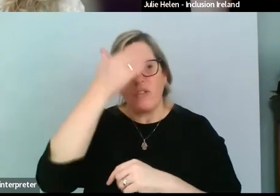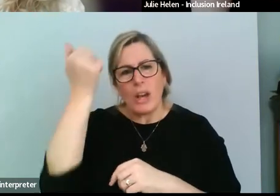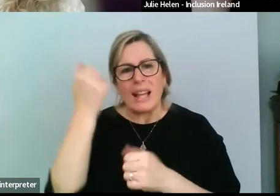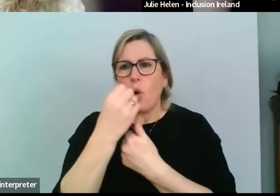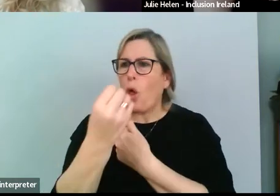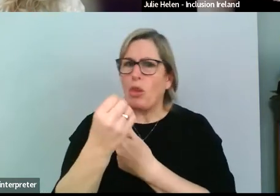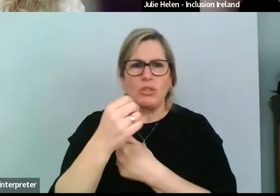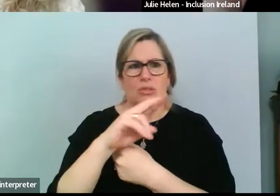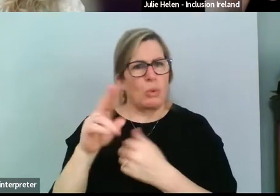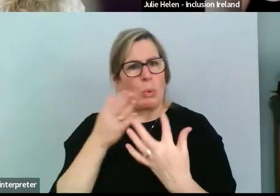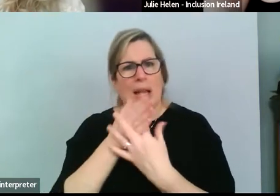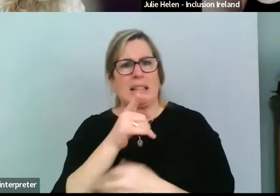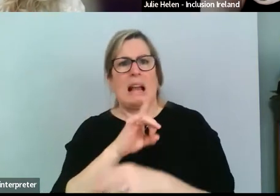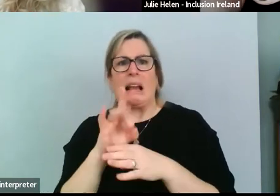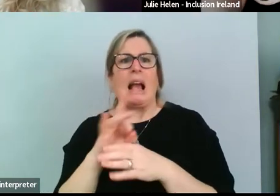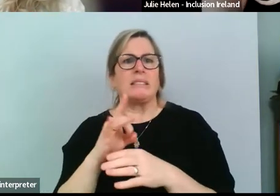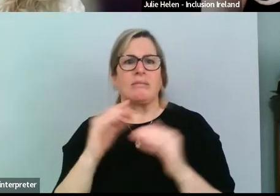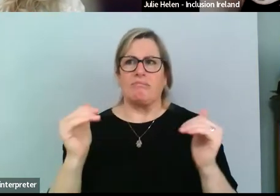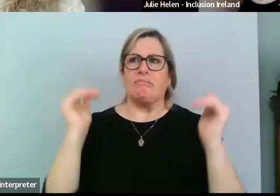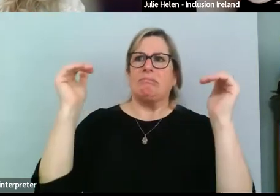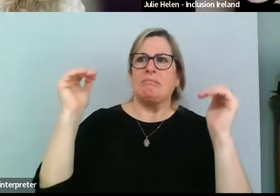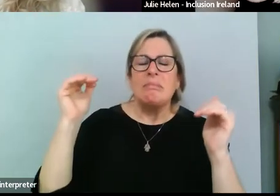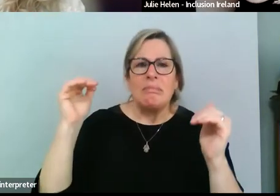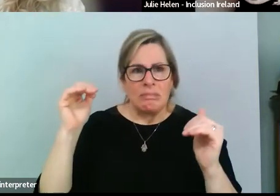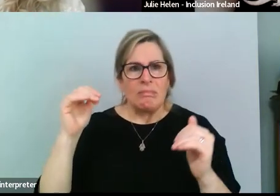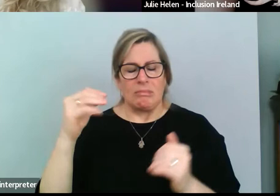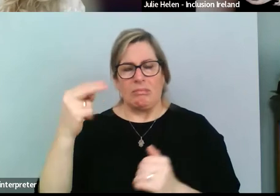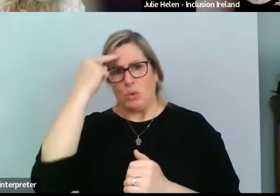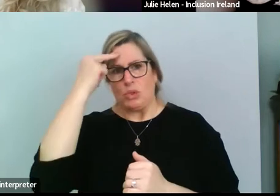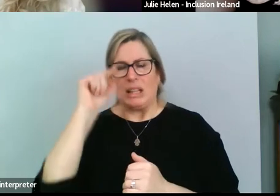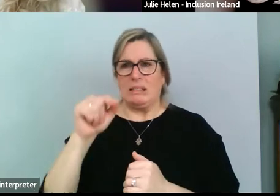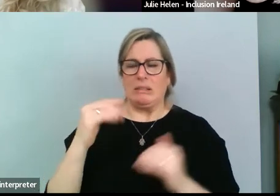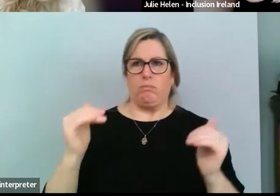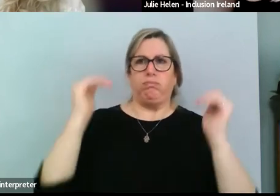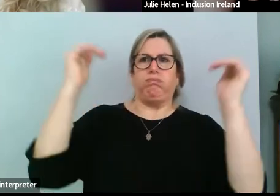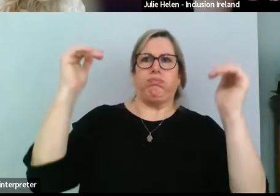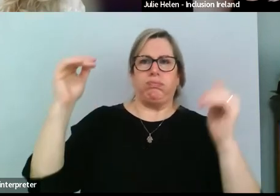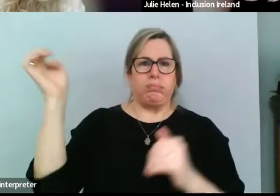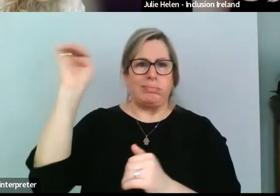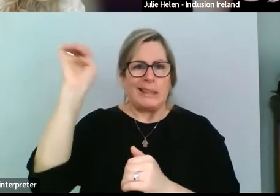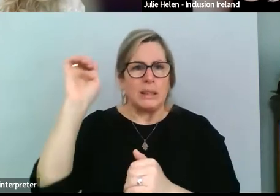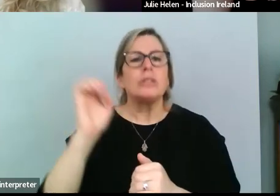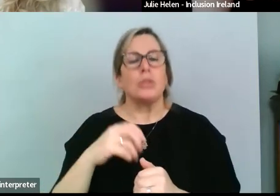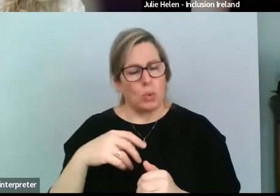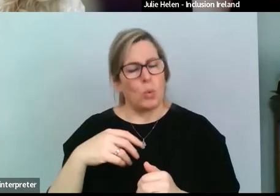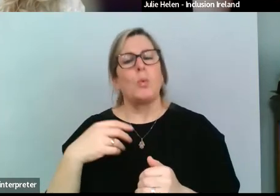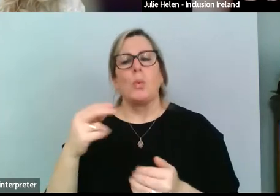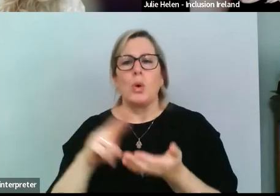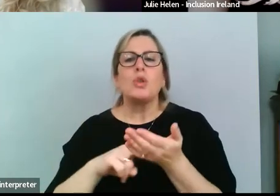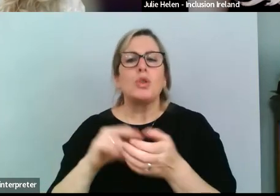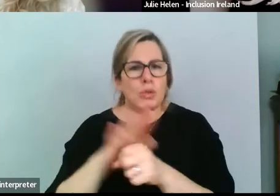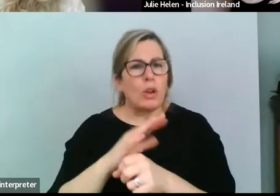others may not have the same understanding of the language itself. So it's really useful to have